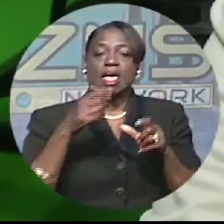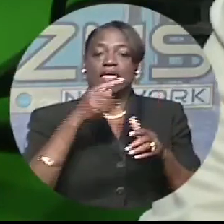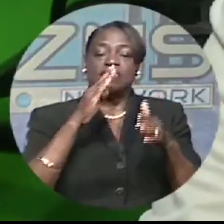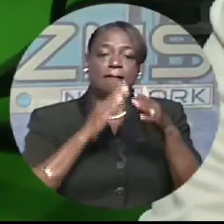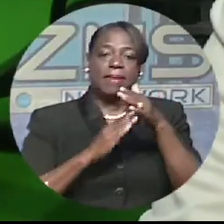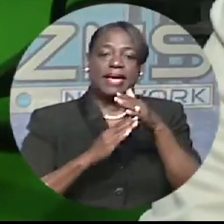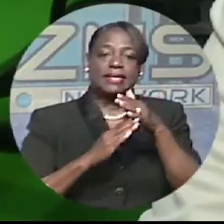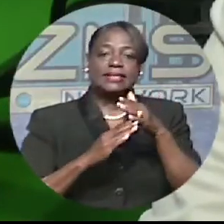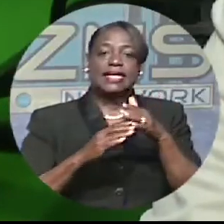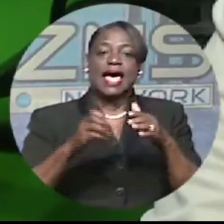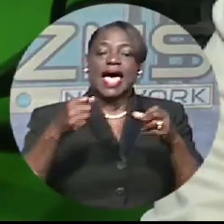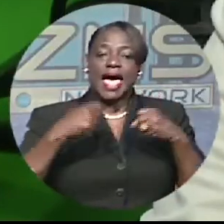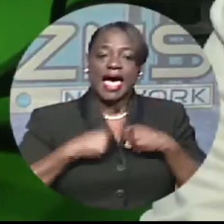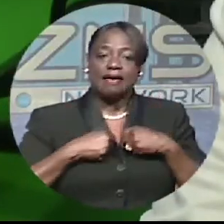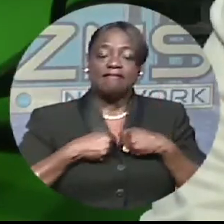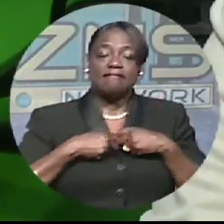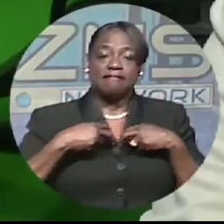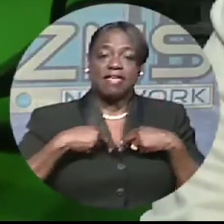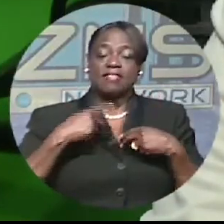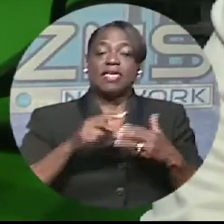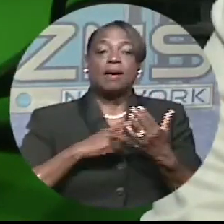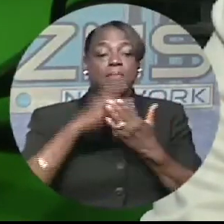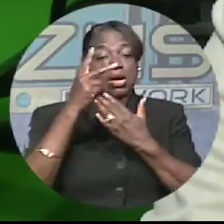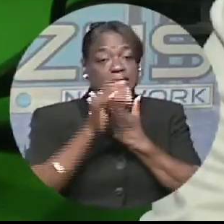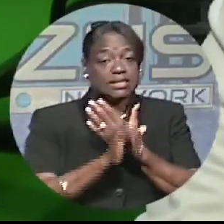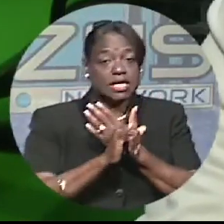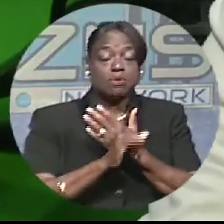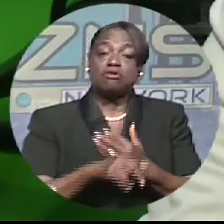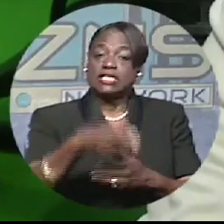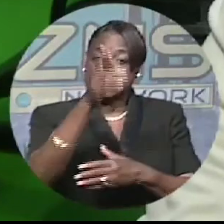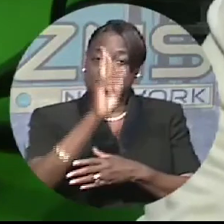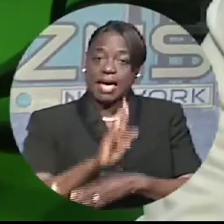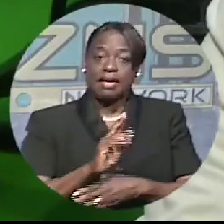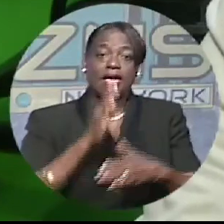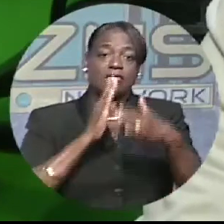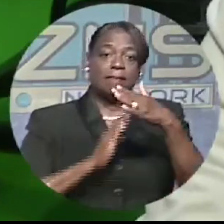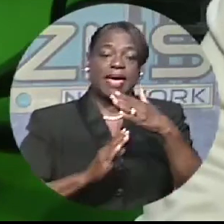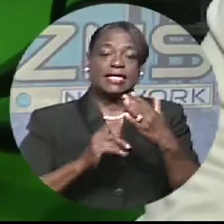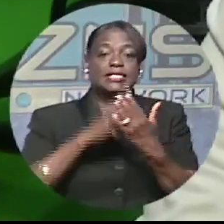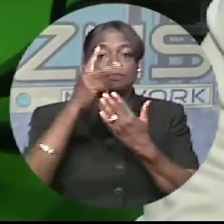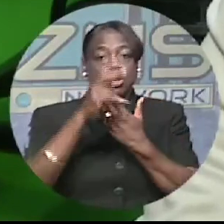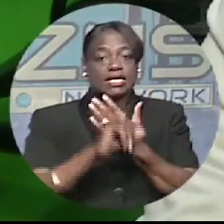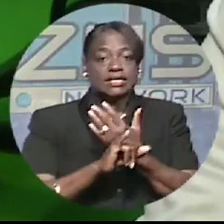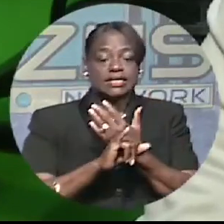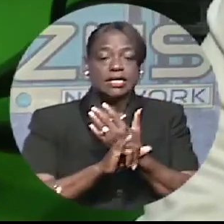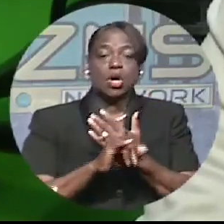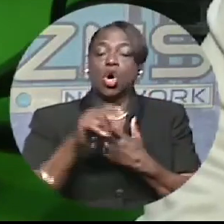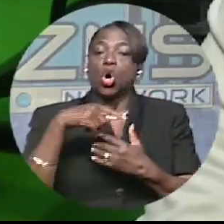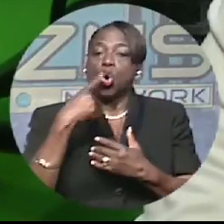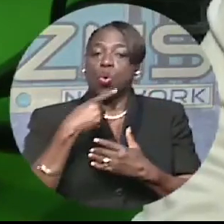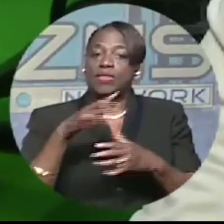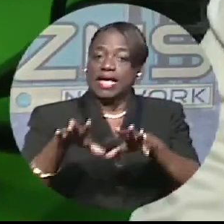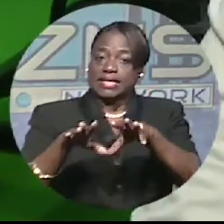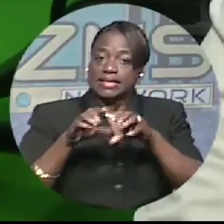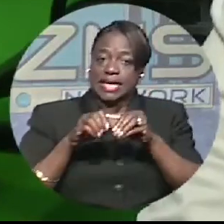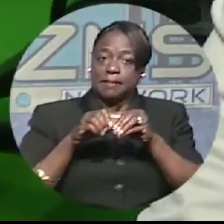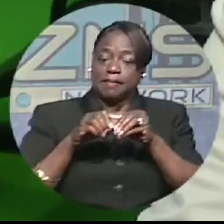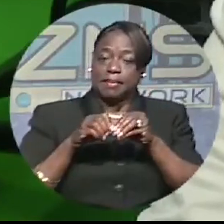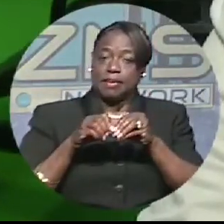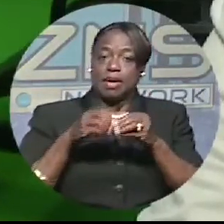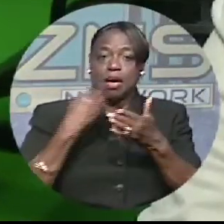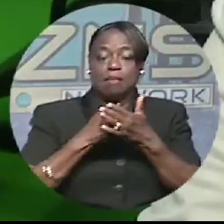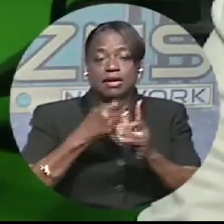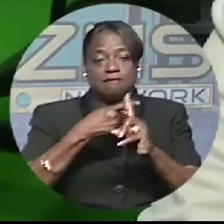The banks have their policies. We respect the bank's policies as it relates to who they're prepared to accept deposits from. And